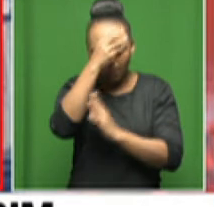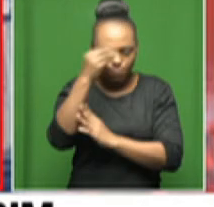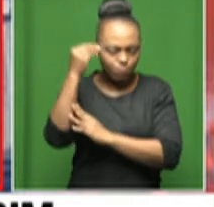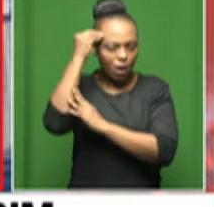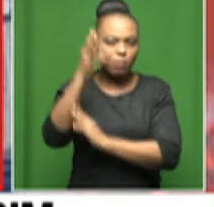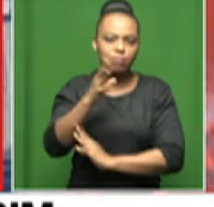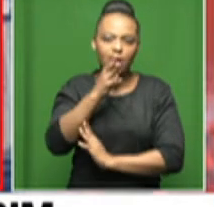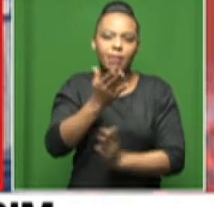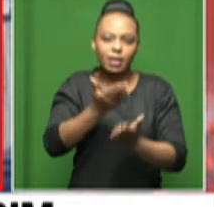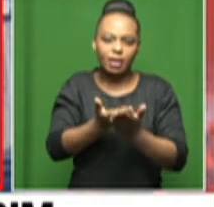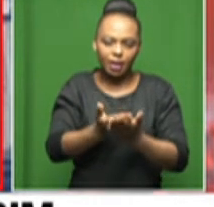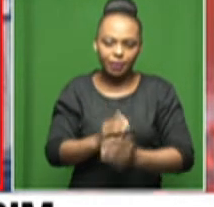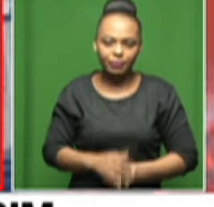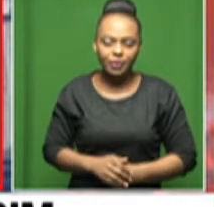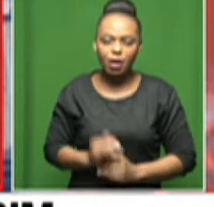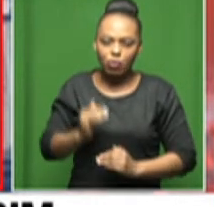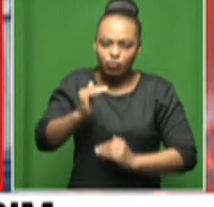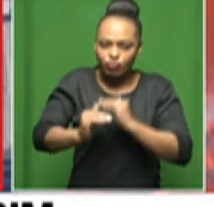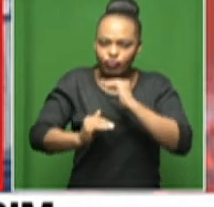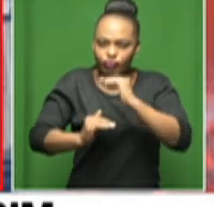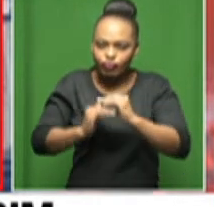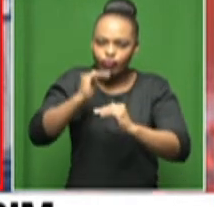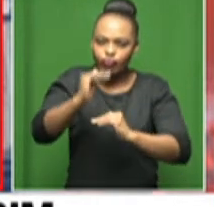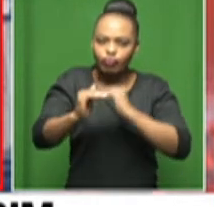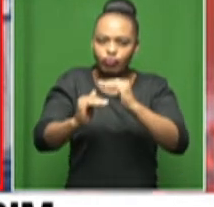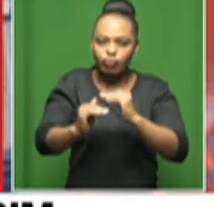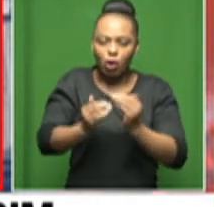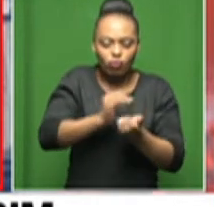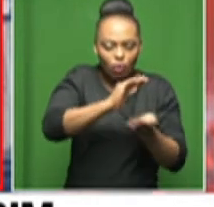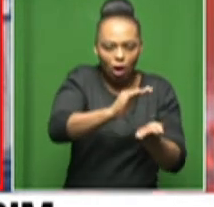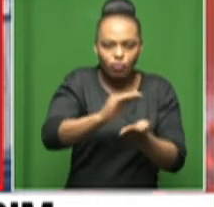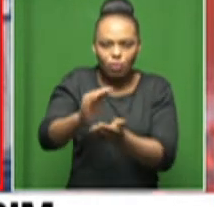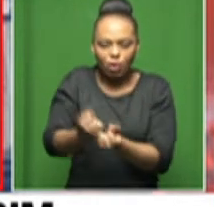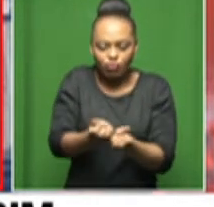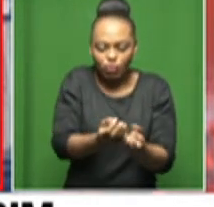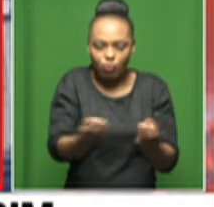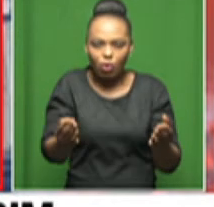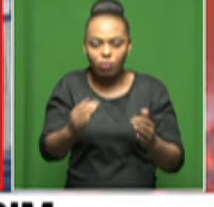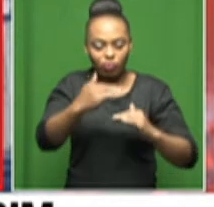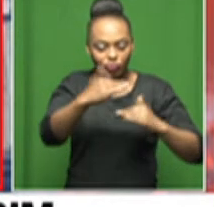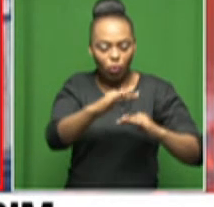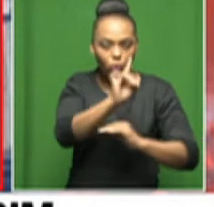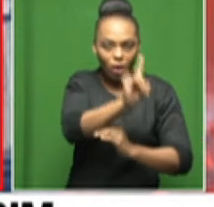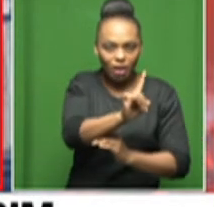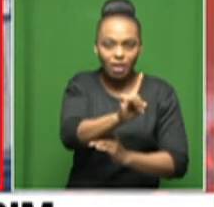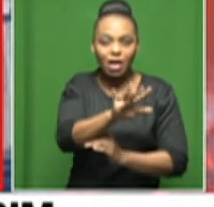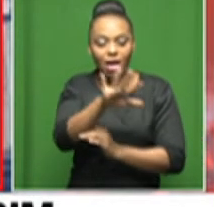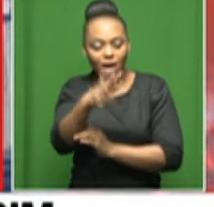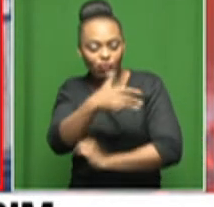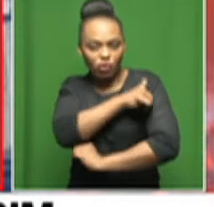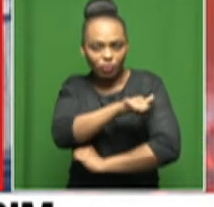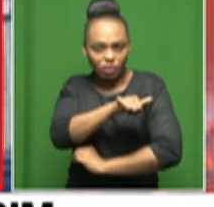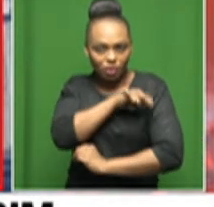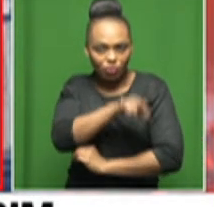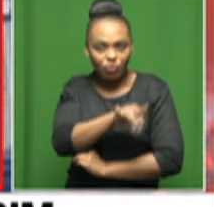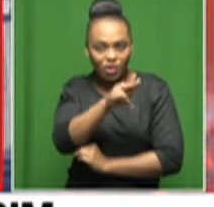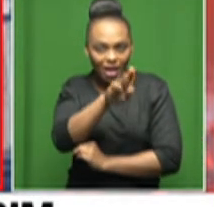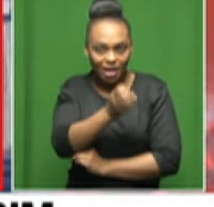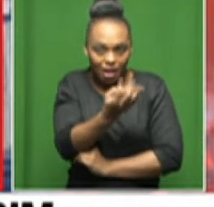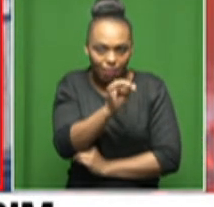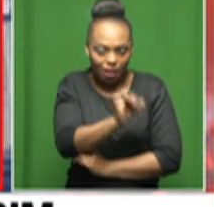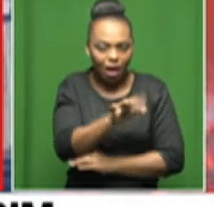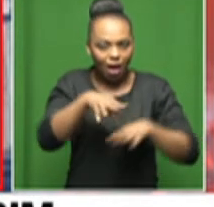And as we make progress with the rollout in step one, if the hospitalization rates are acceptable,